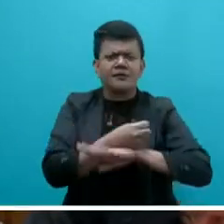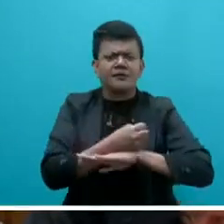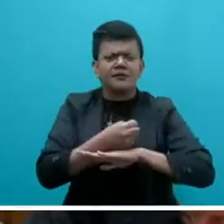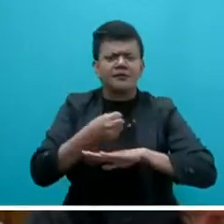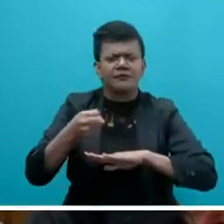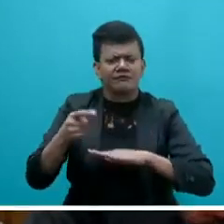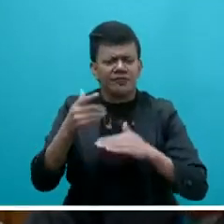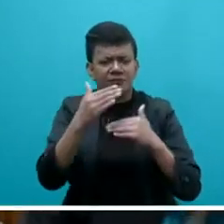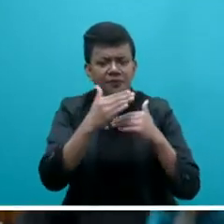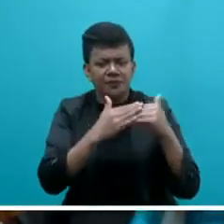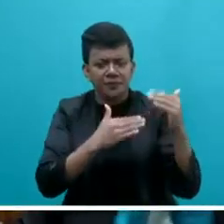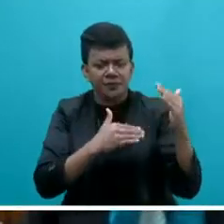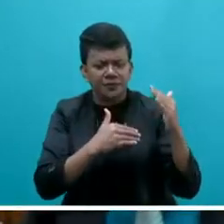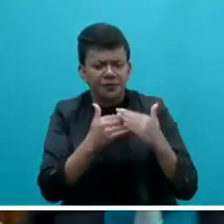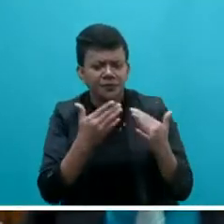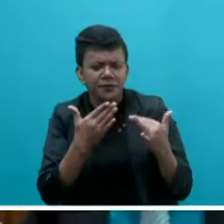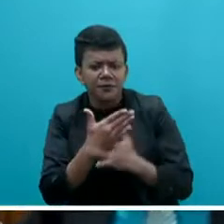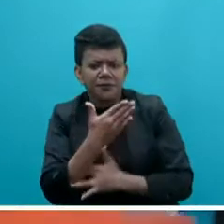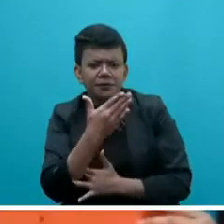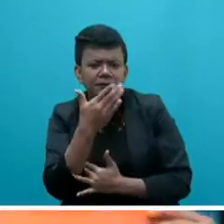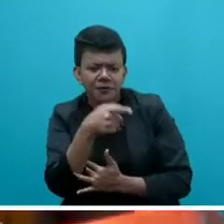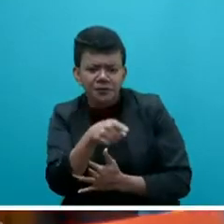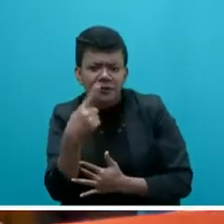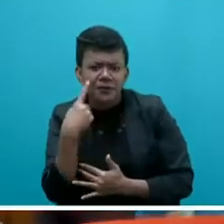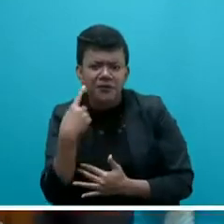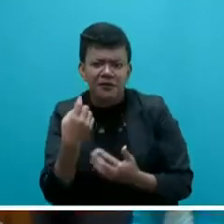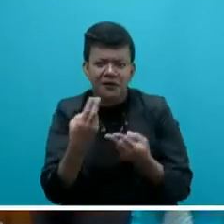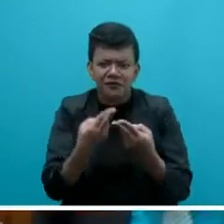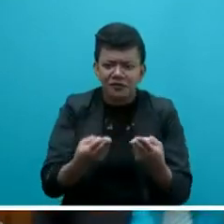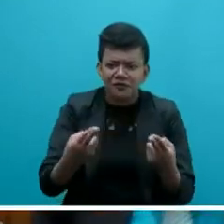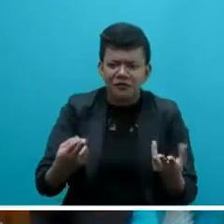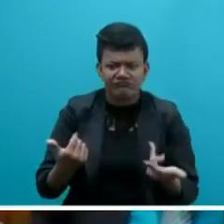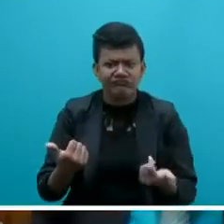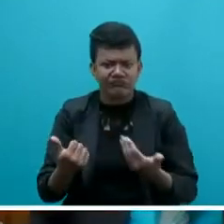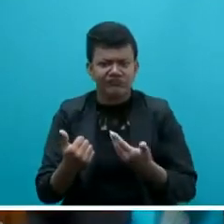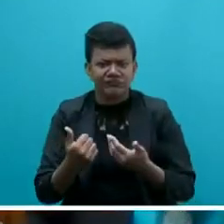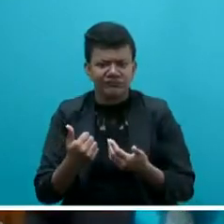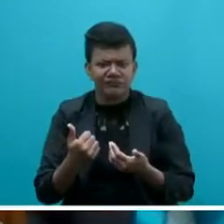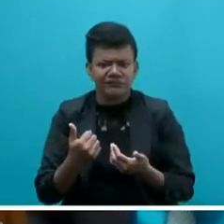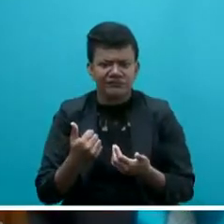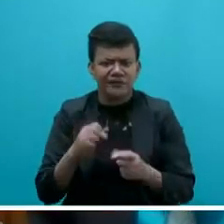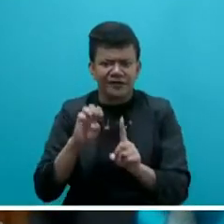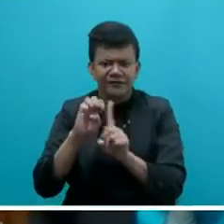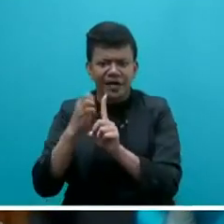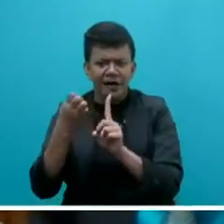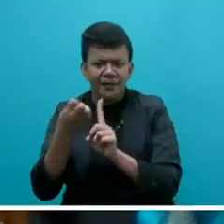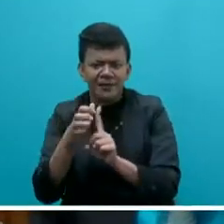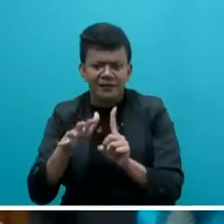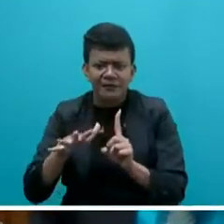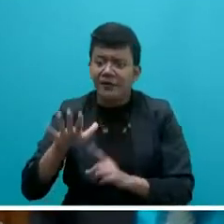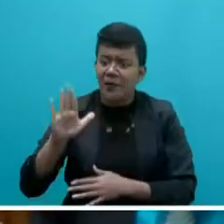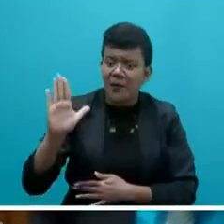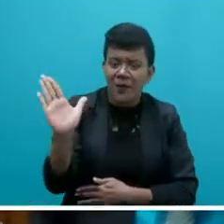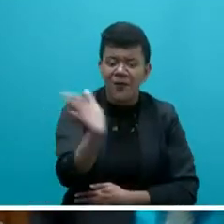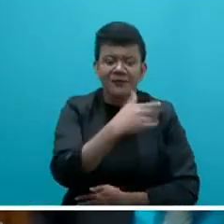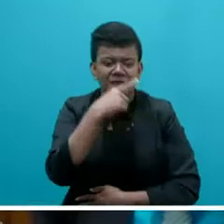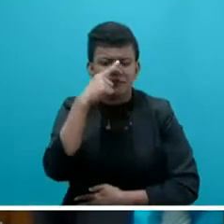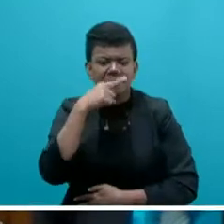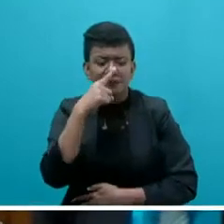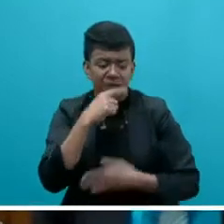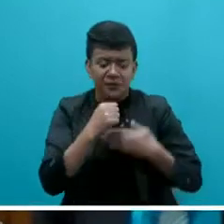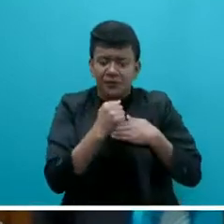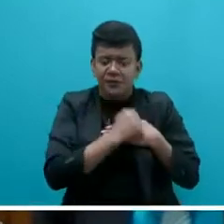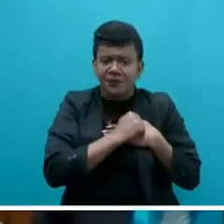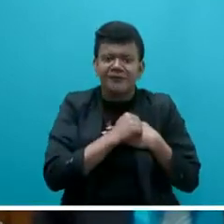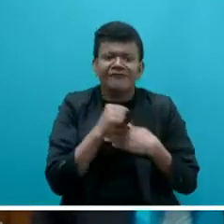environment through an integrated, pragmatic approach. To keep all Fijians safe from water-related disasters, the Ministry of Waterways